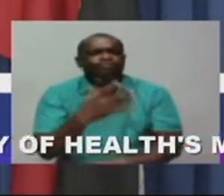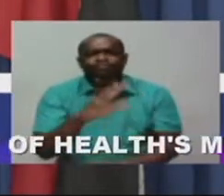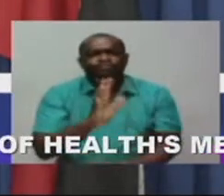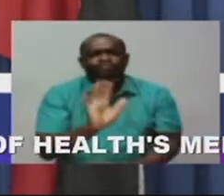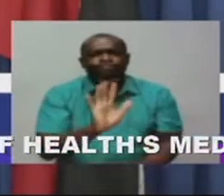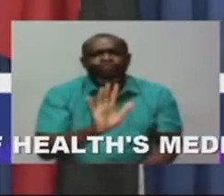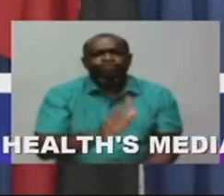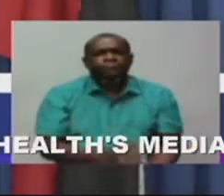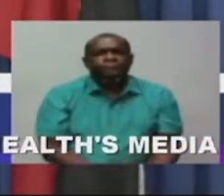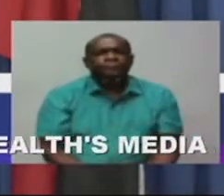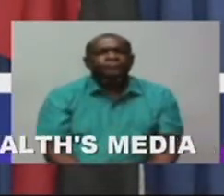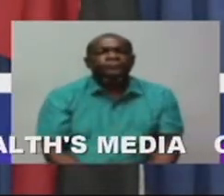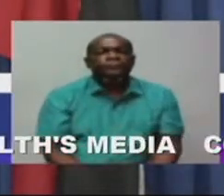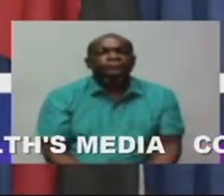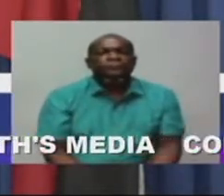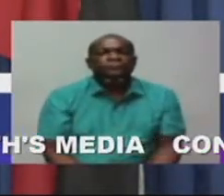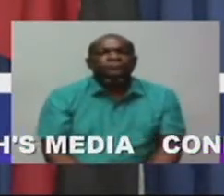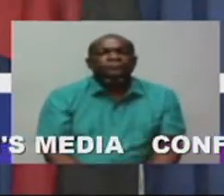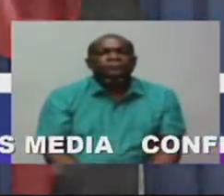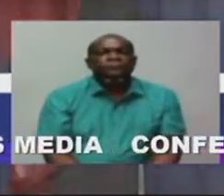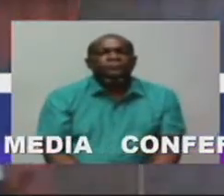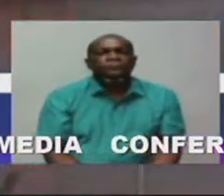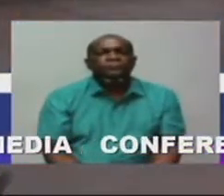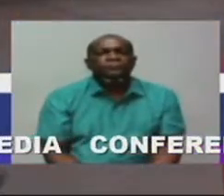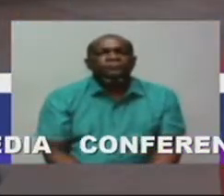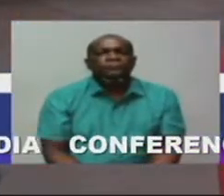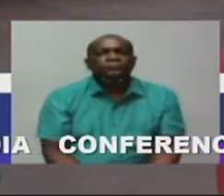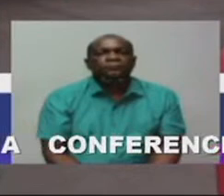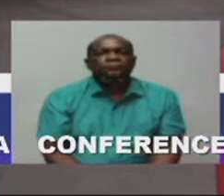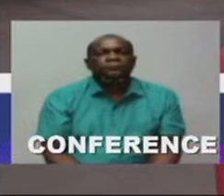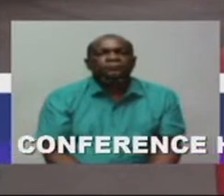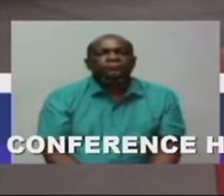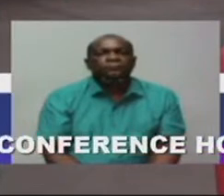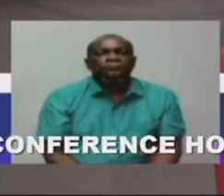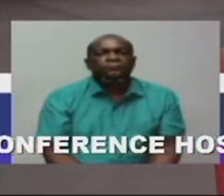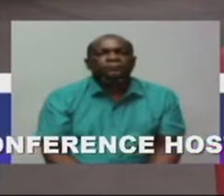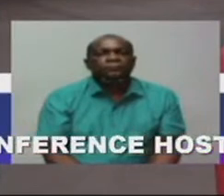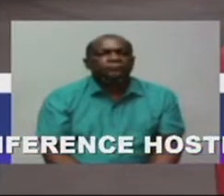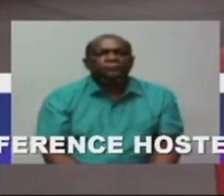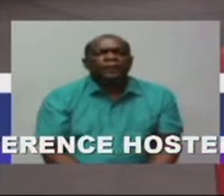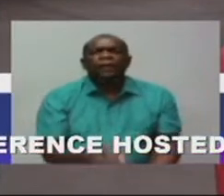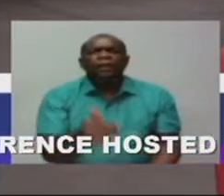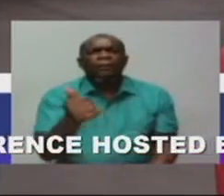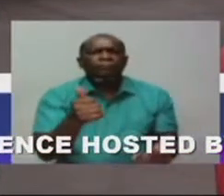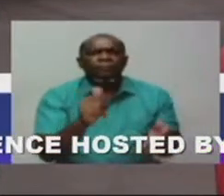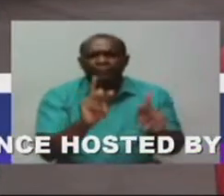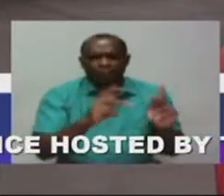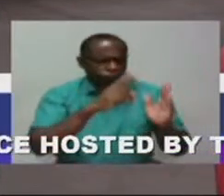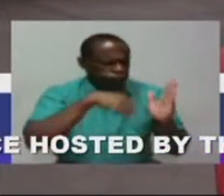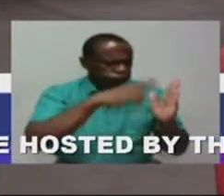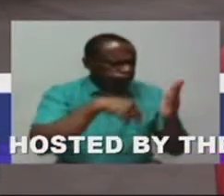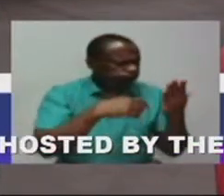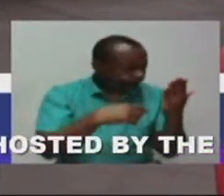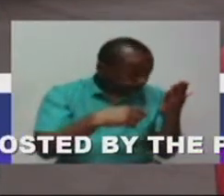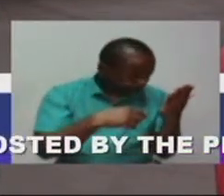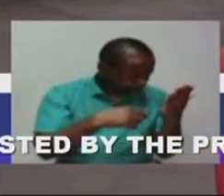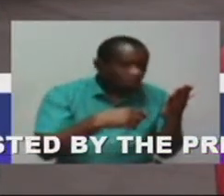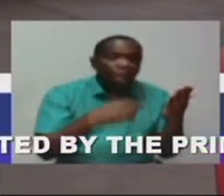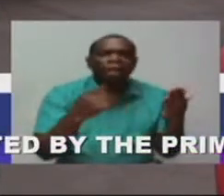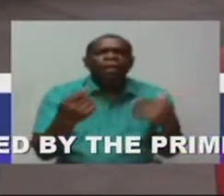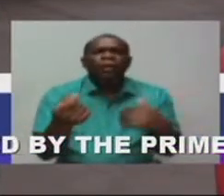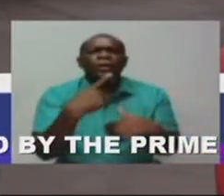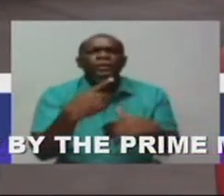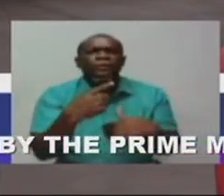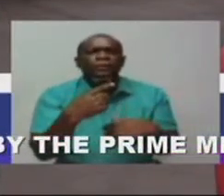I'm getting a lot of questions from readers about booster shots for immunocompromised people. Has there been